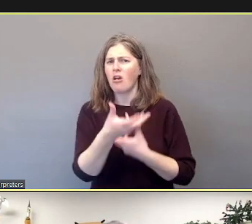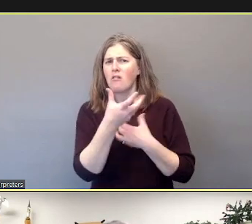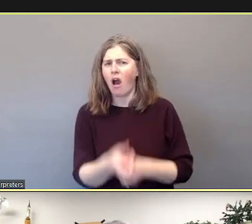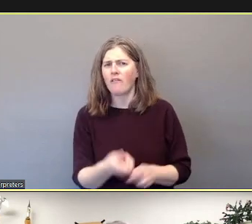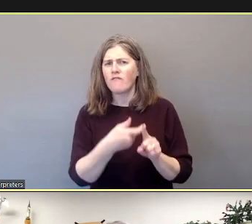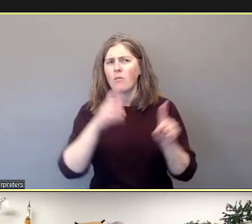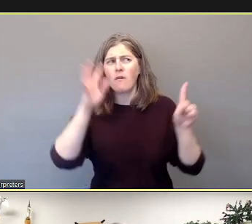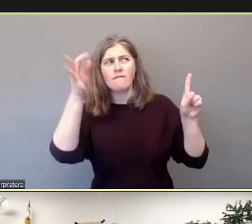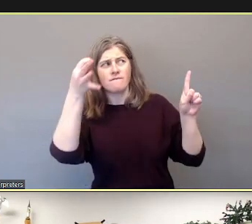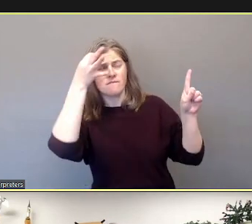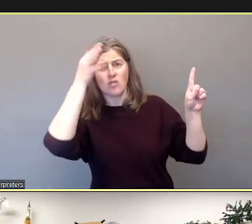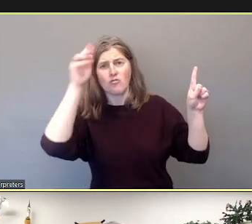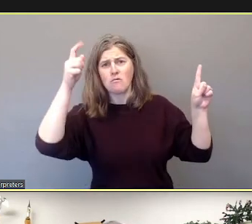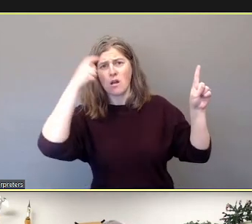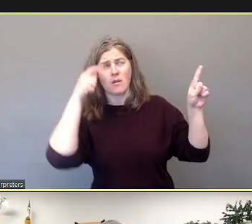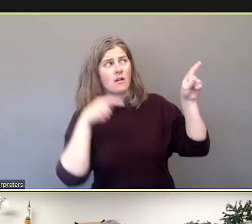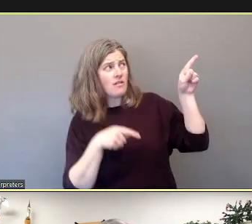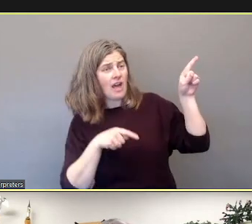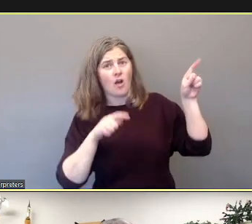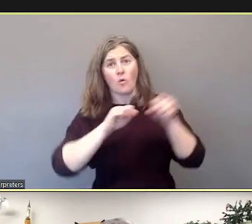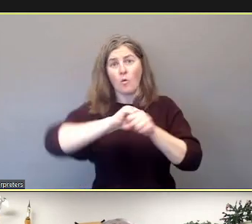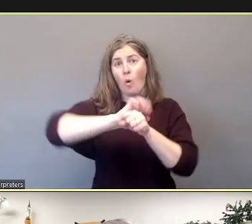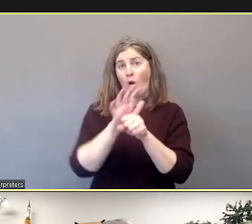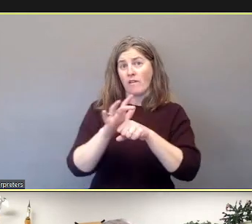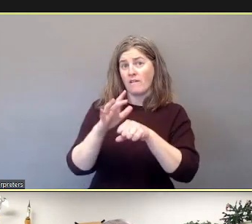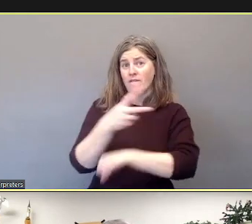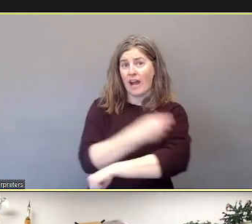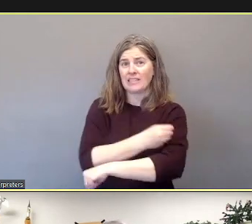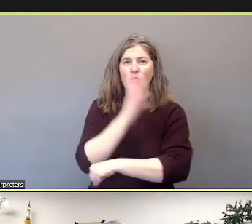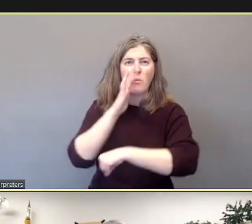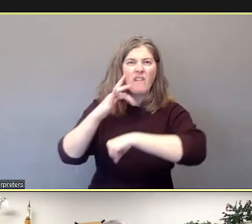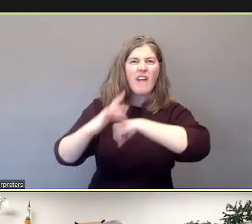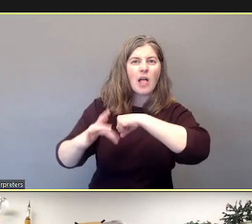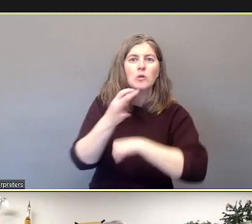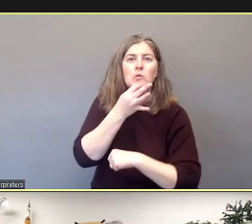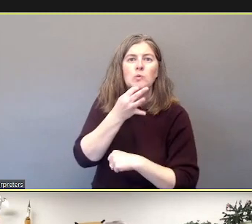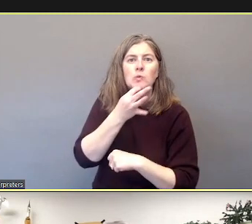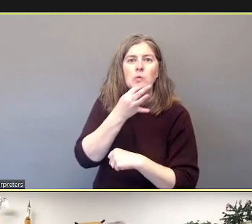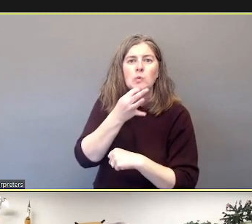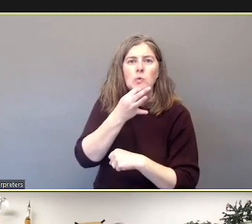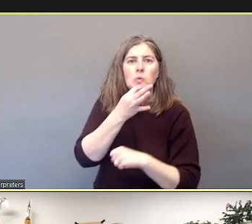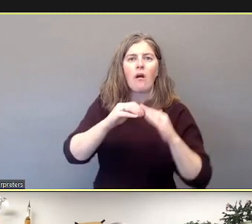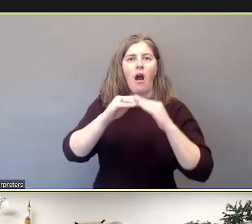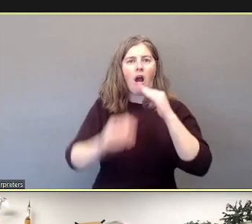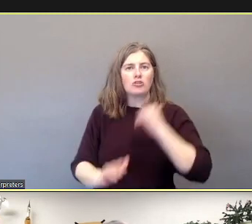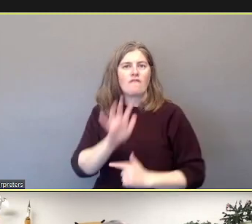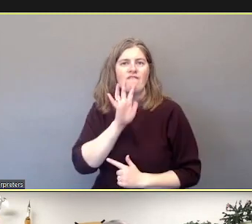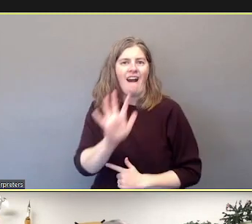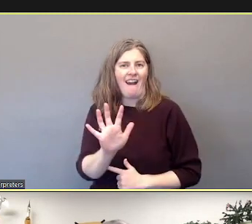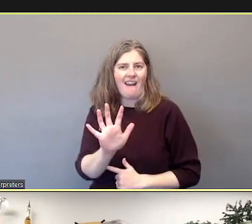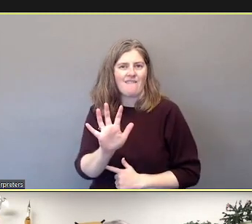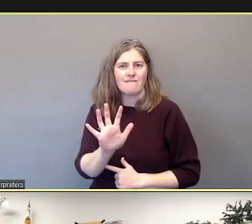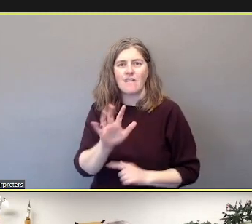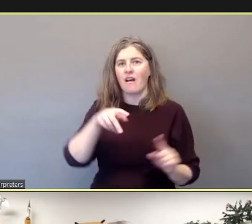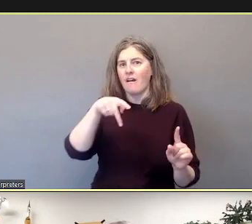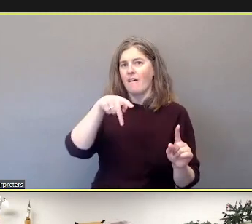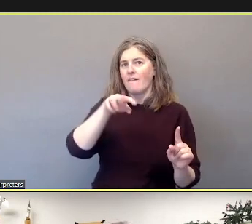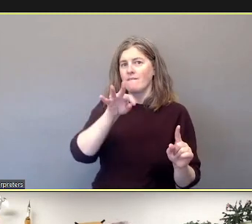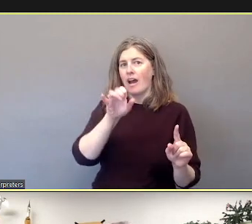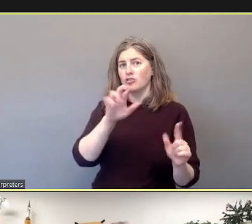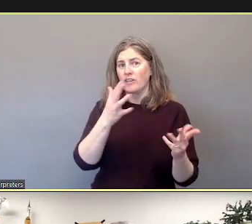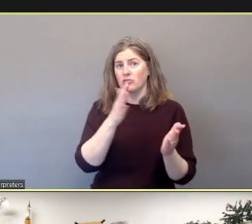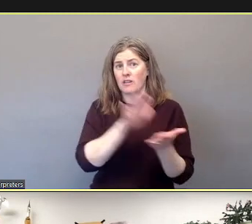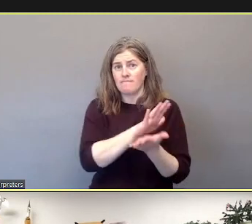the COVID-19 vaccine will be available soon for kids under 5 years old. Pfizer submitted the data